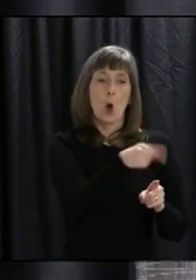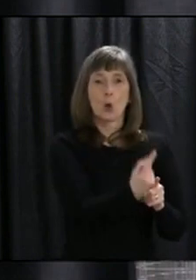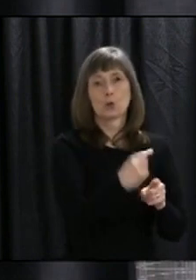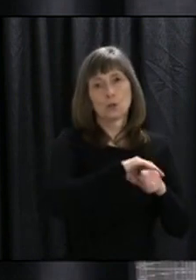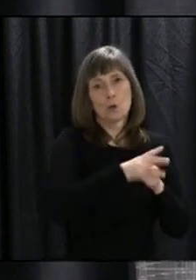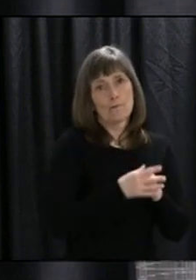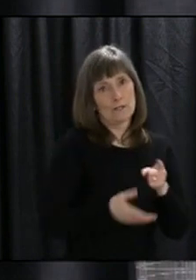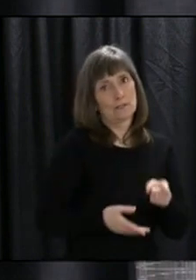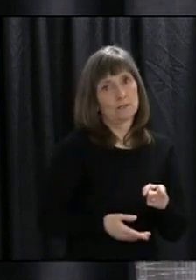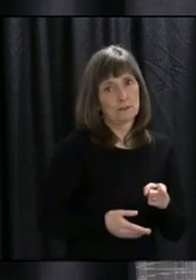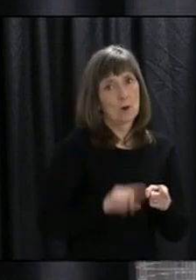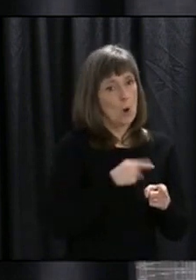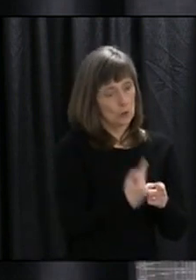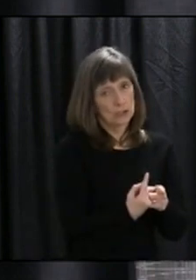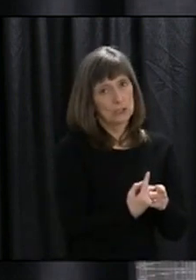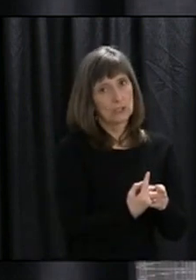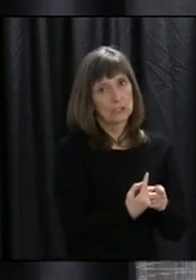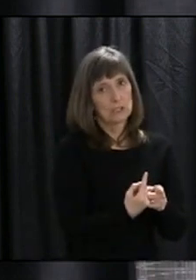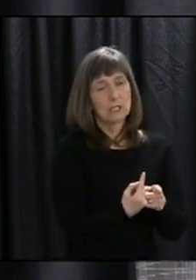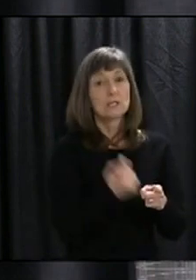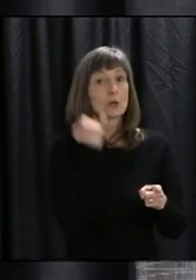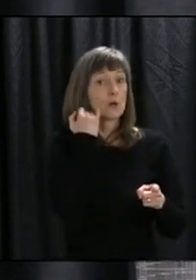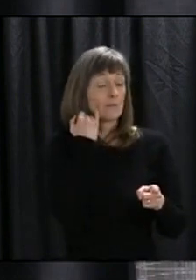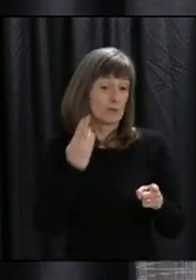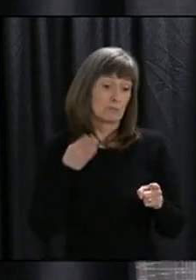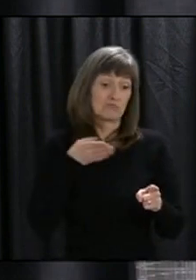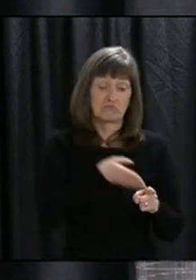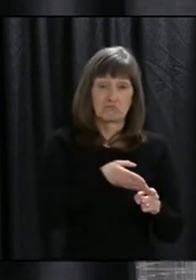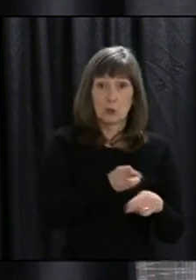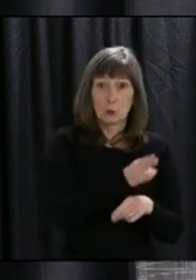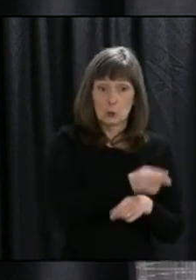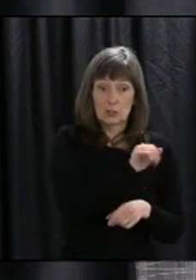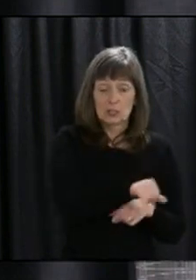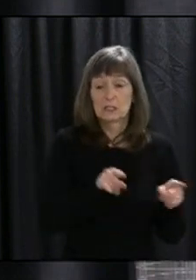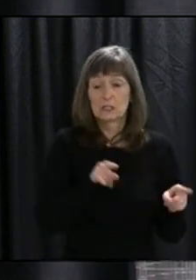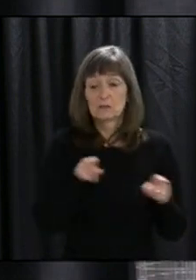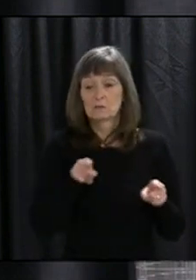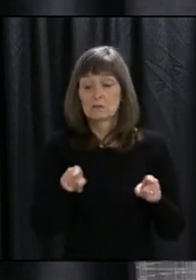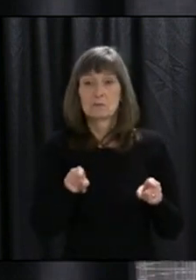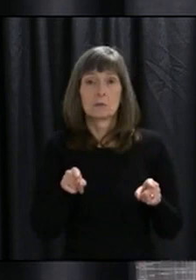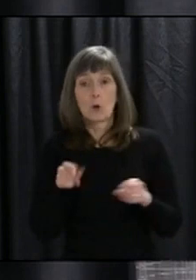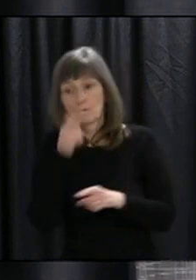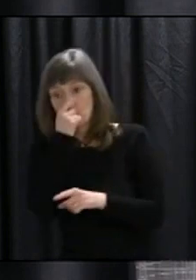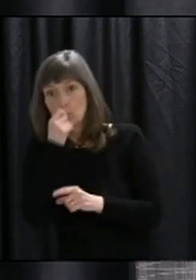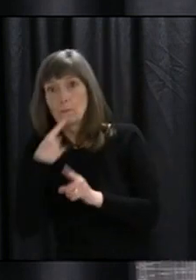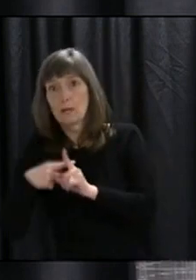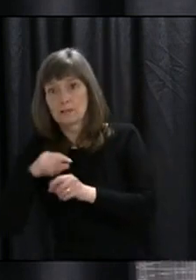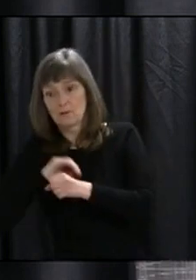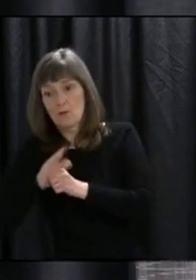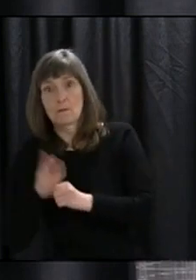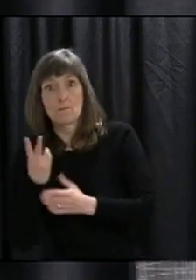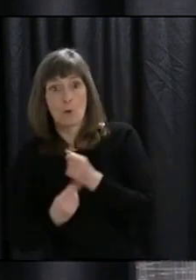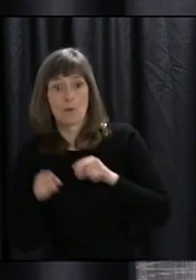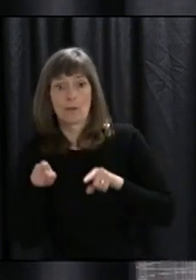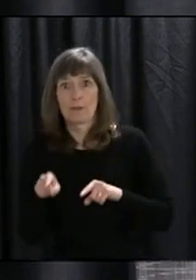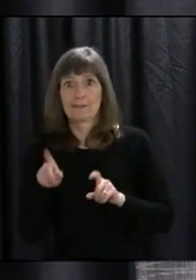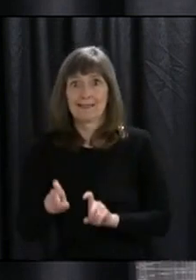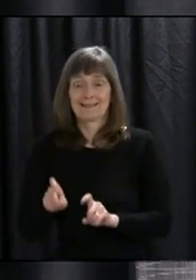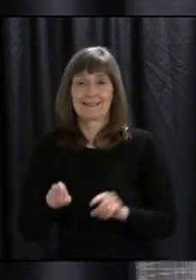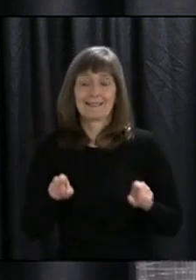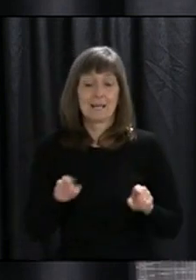to be the test of choice, we have between the two machines the capacity to do at